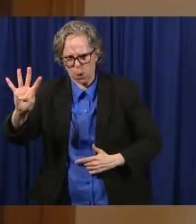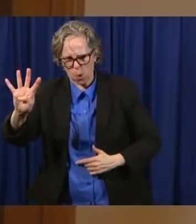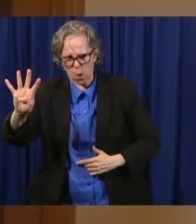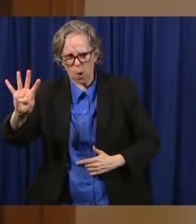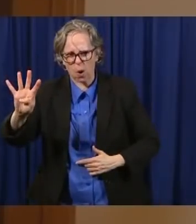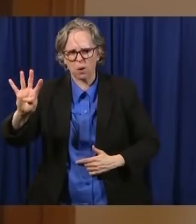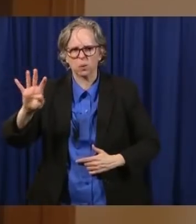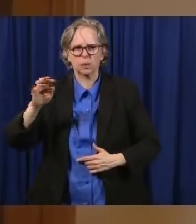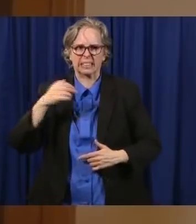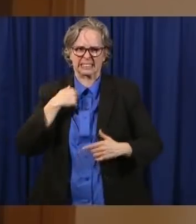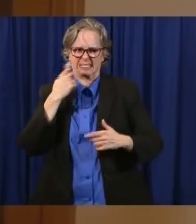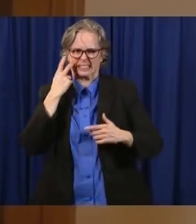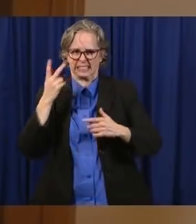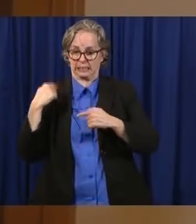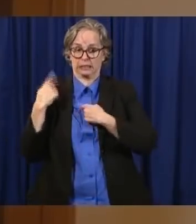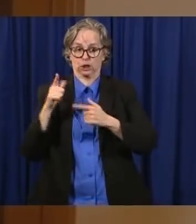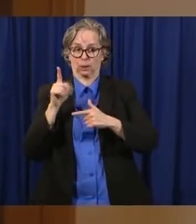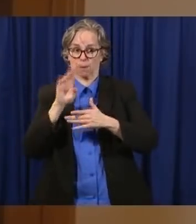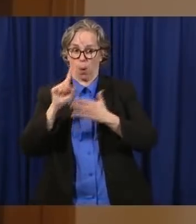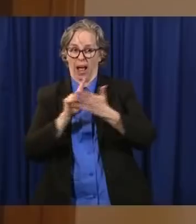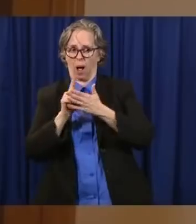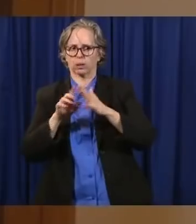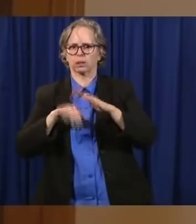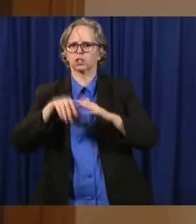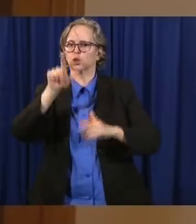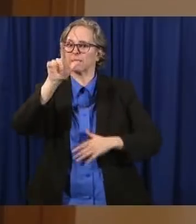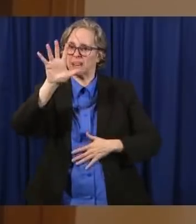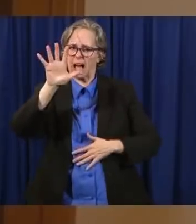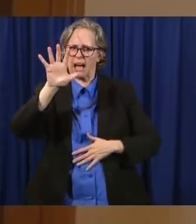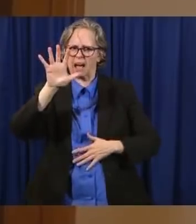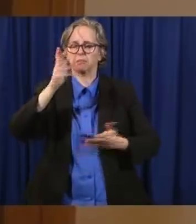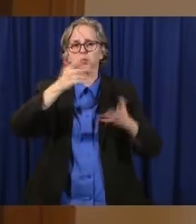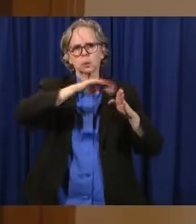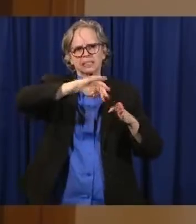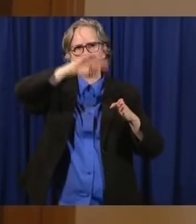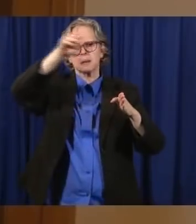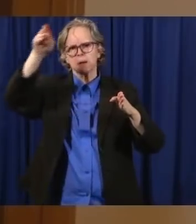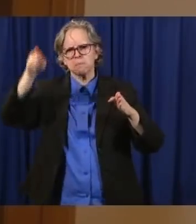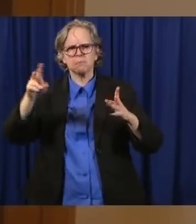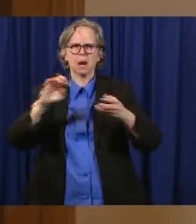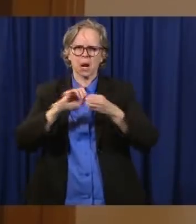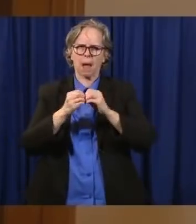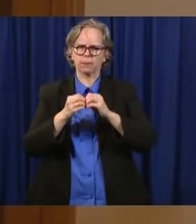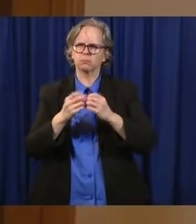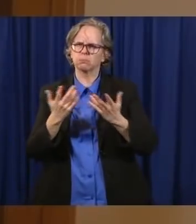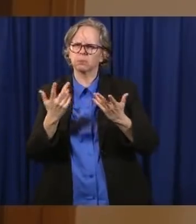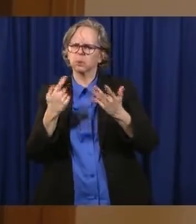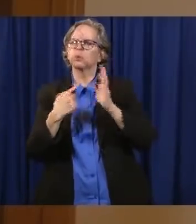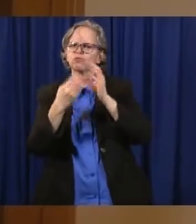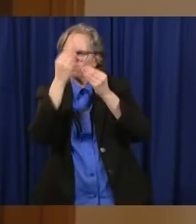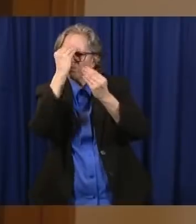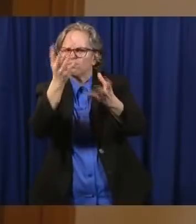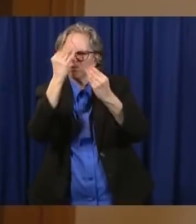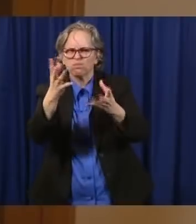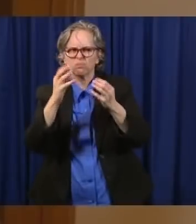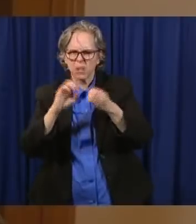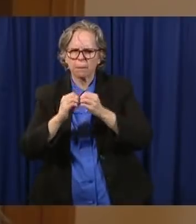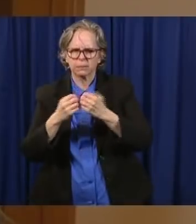be following. So I'd like to now introduce you to someone.